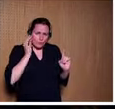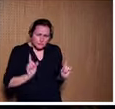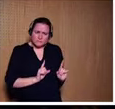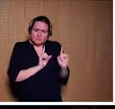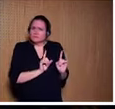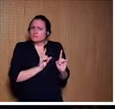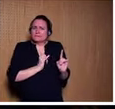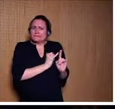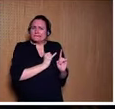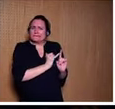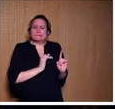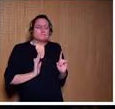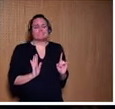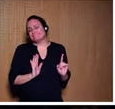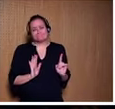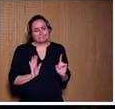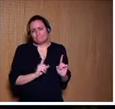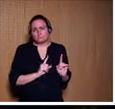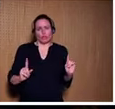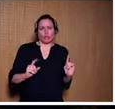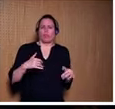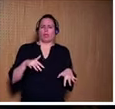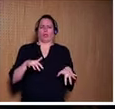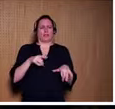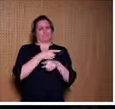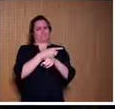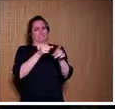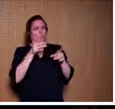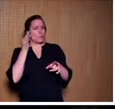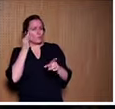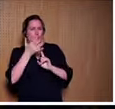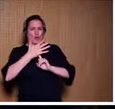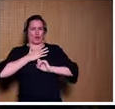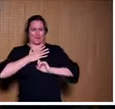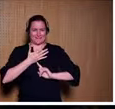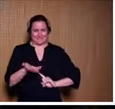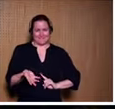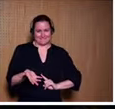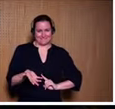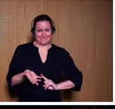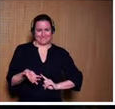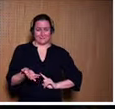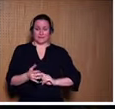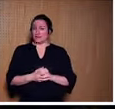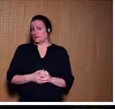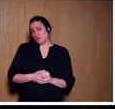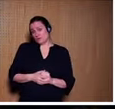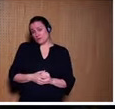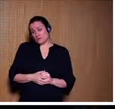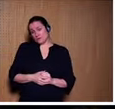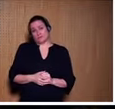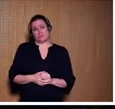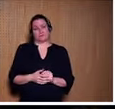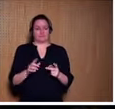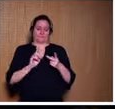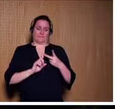in the societies that surrounds us and hinges on a binary notion of sex and gender. Uh-huh. It as well instrumentalizes